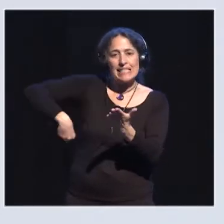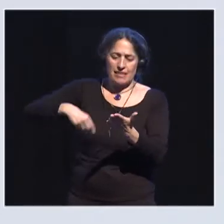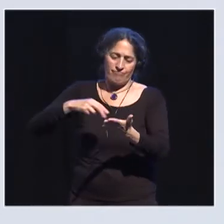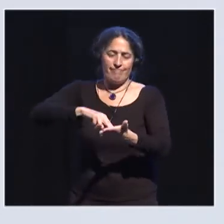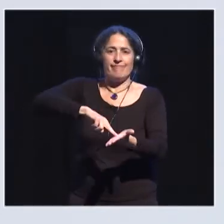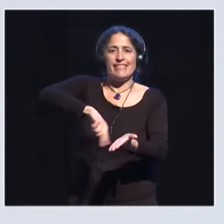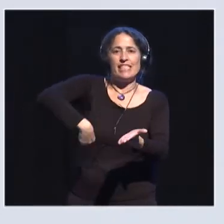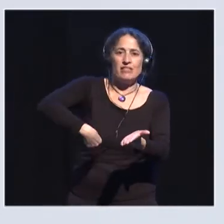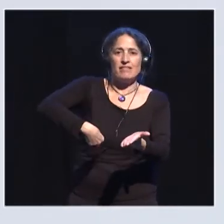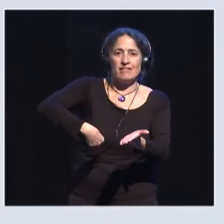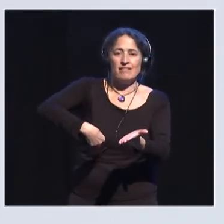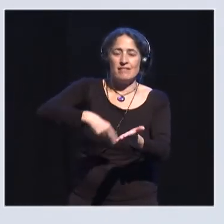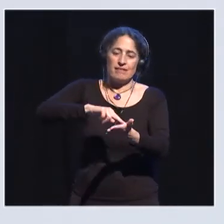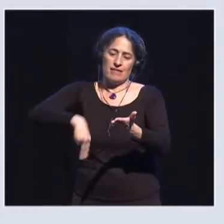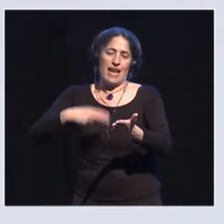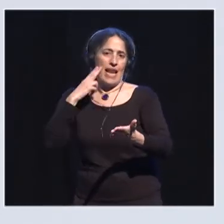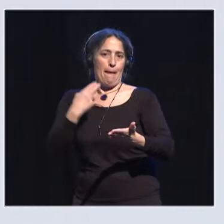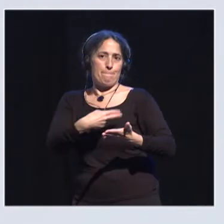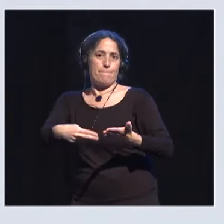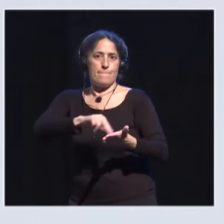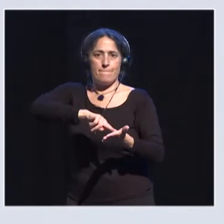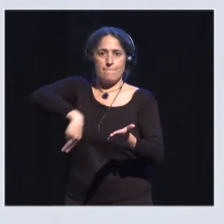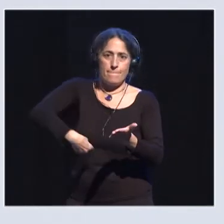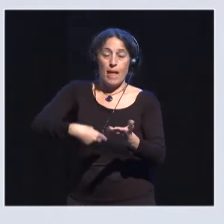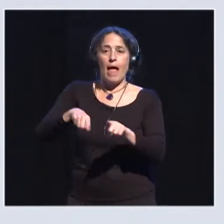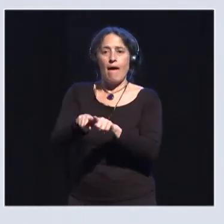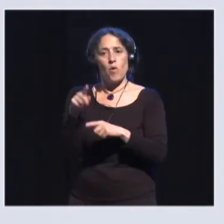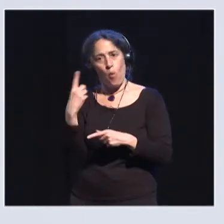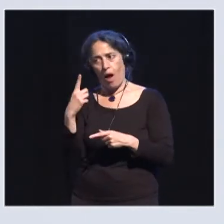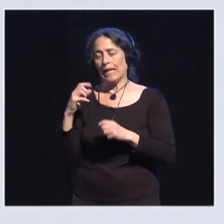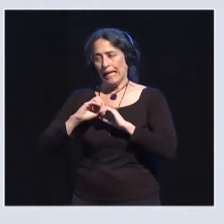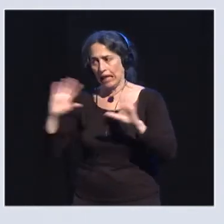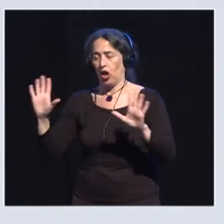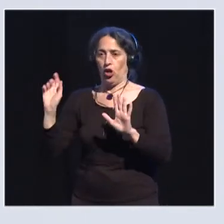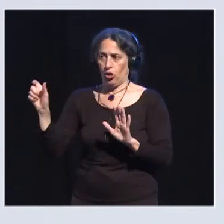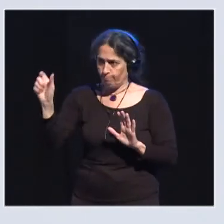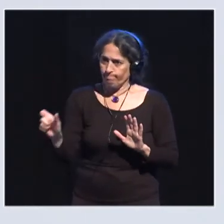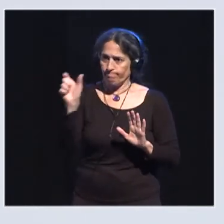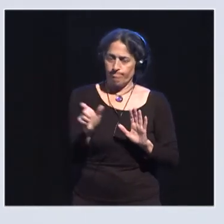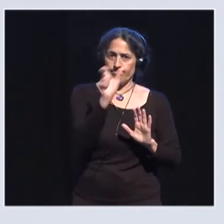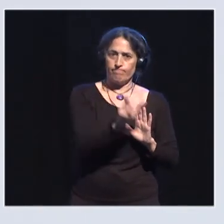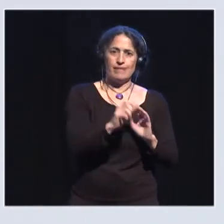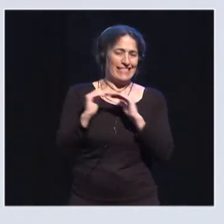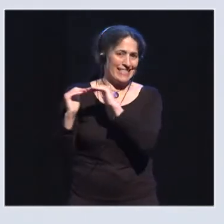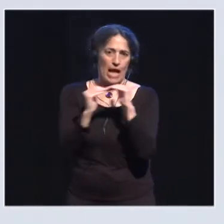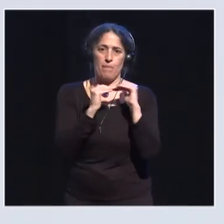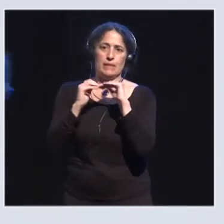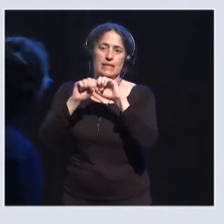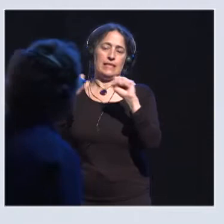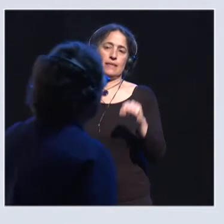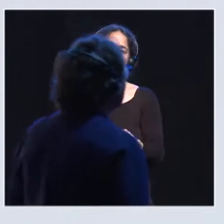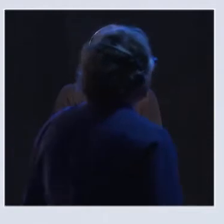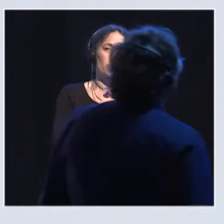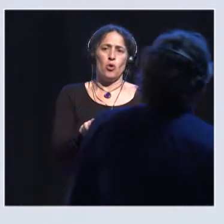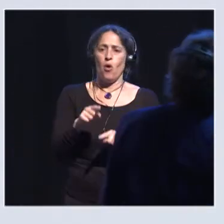now Estonians are signing digitally more than 1.3 million times per week, and population of Estonia